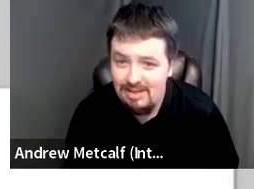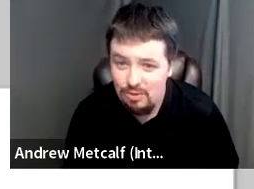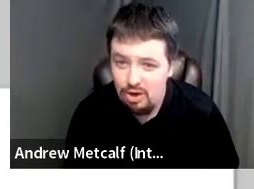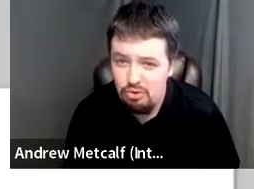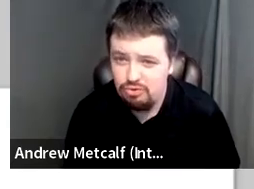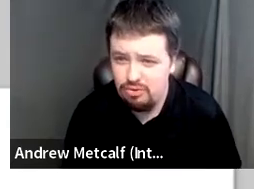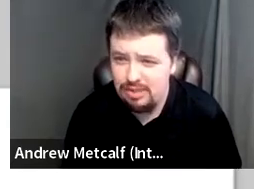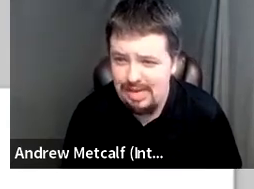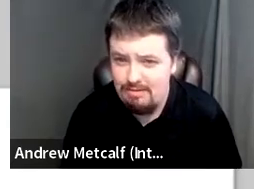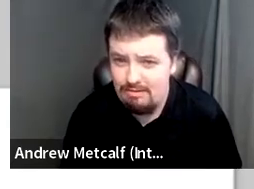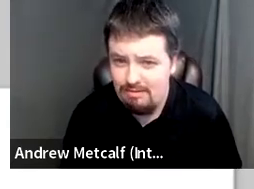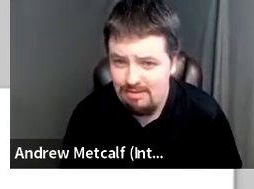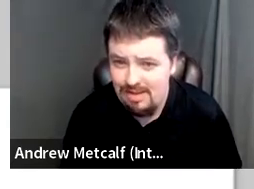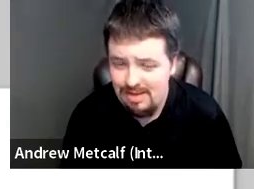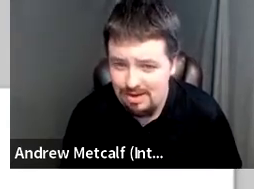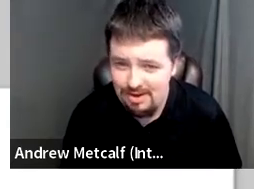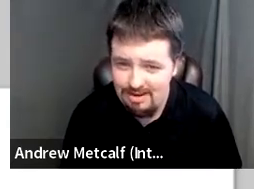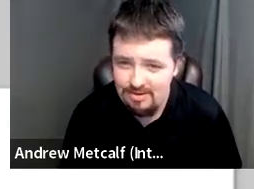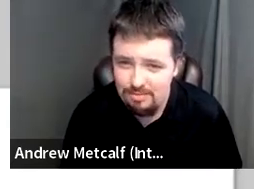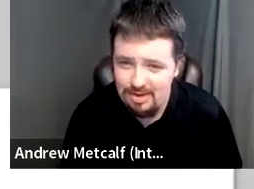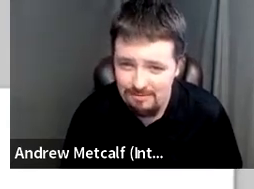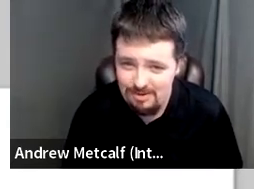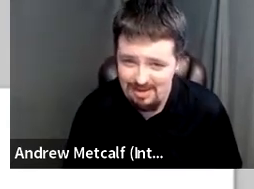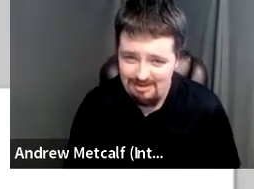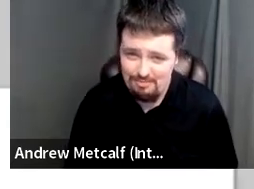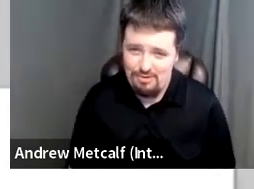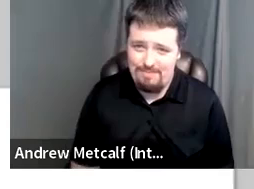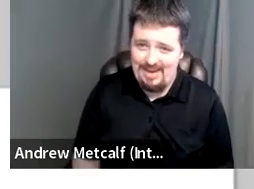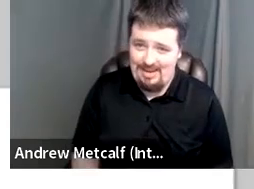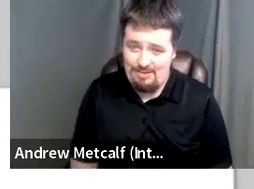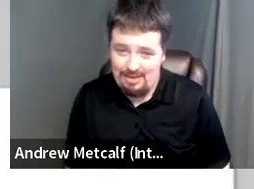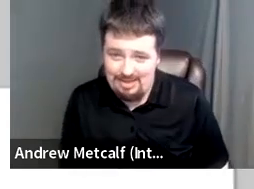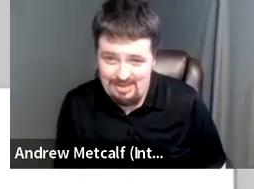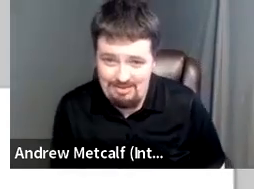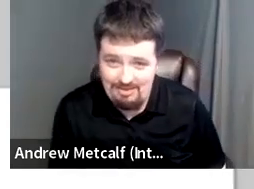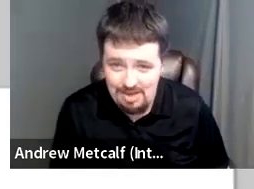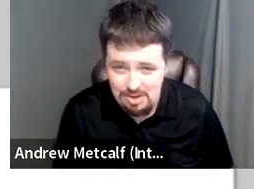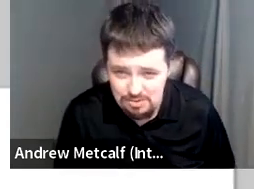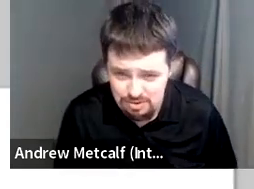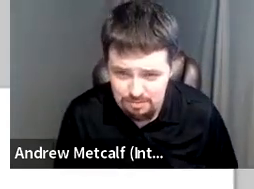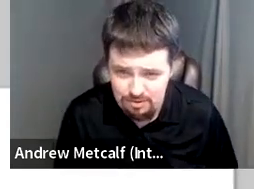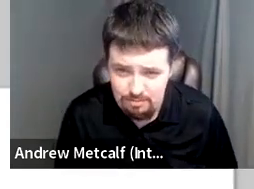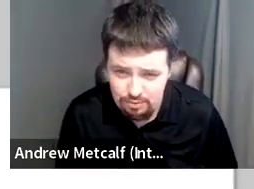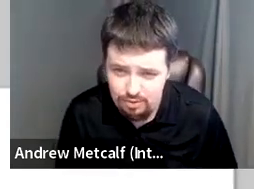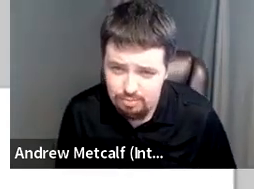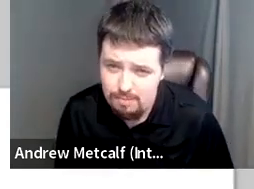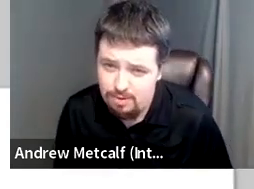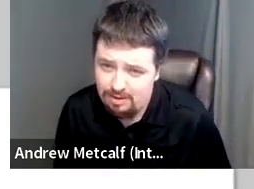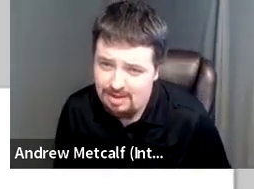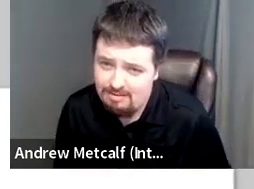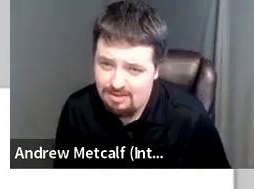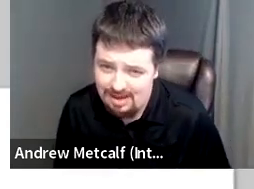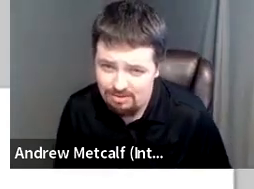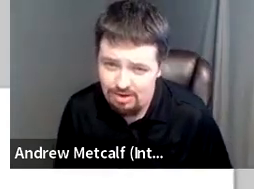it through a cultural lens. You know how you have to put different things in perspective and look at things through the